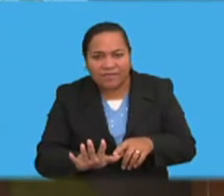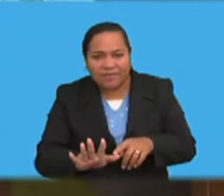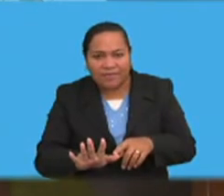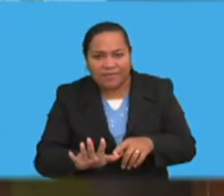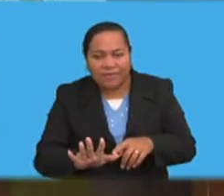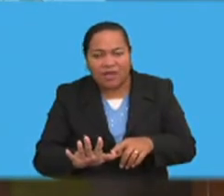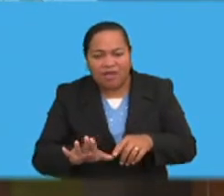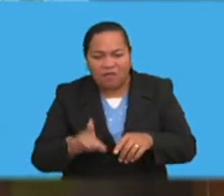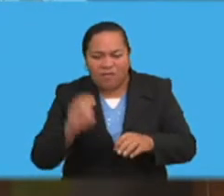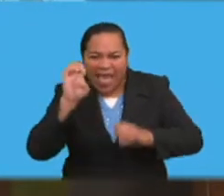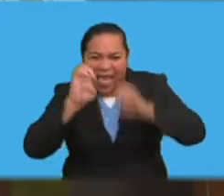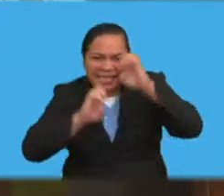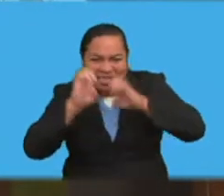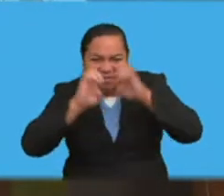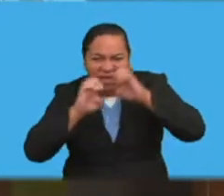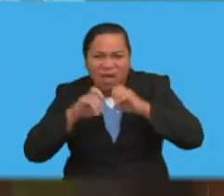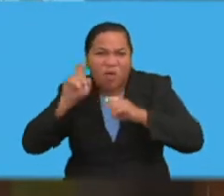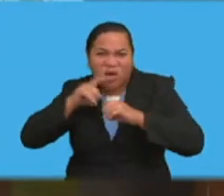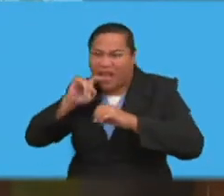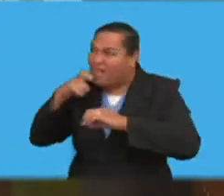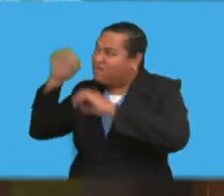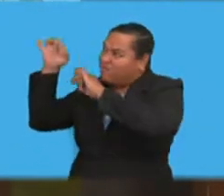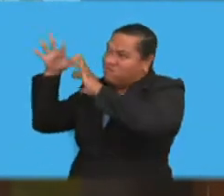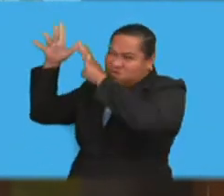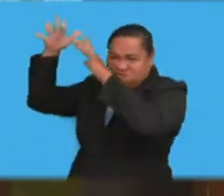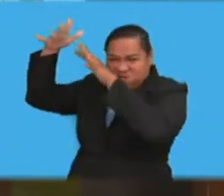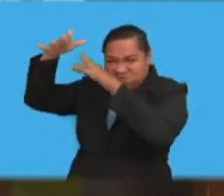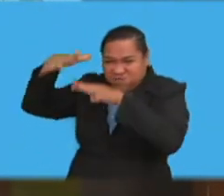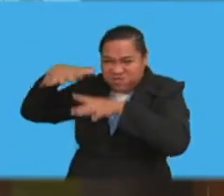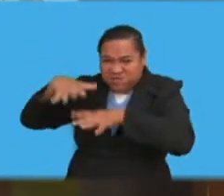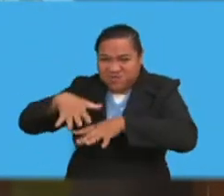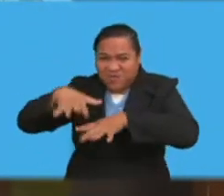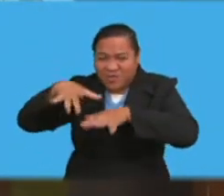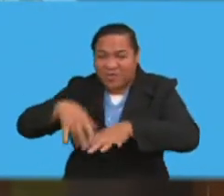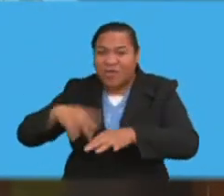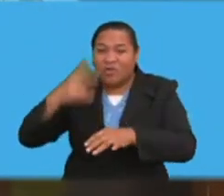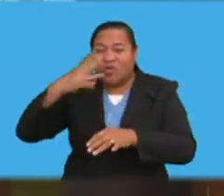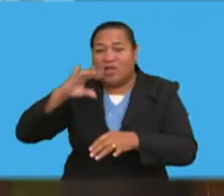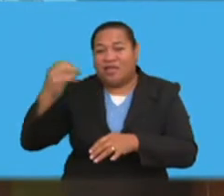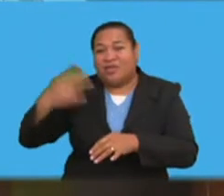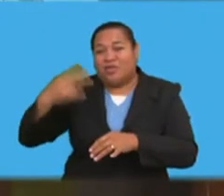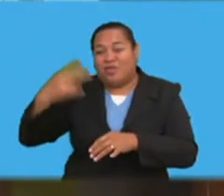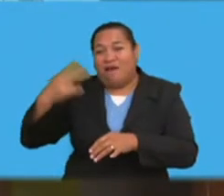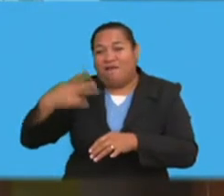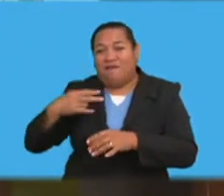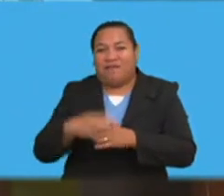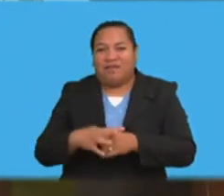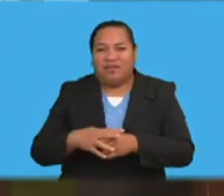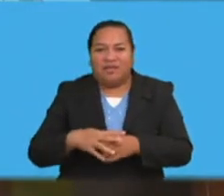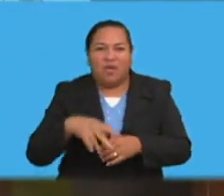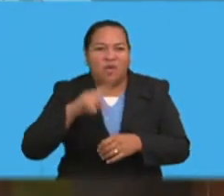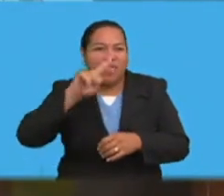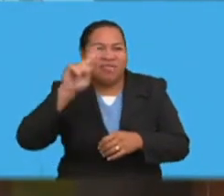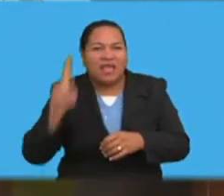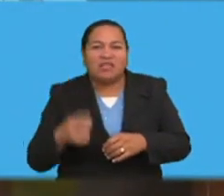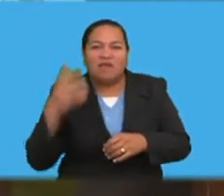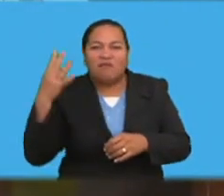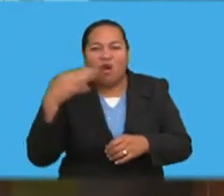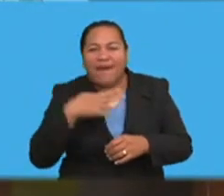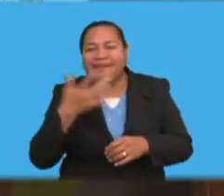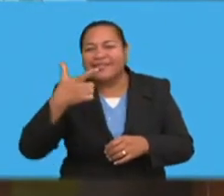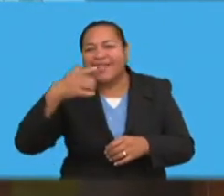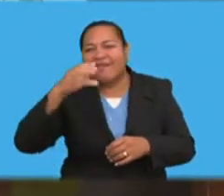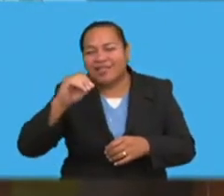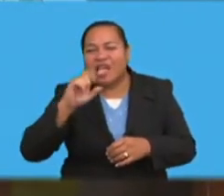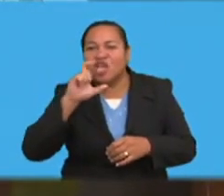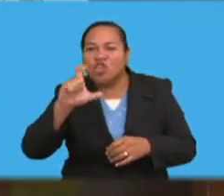of the estimated discharge of the 2012 figure, Madam Speaker, which is 1,470 cubic